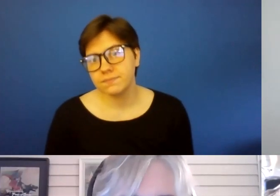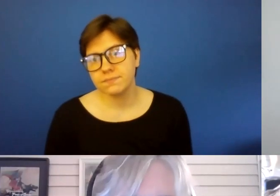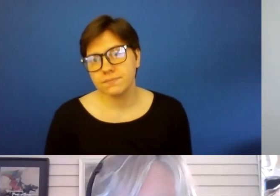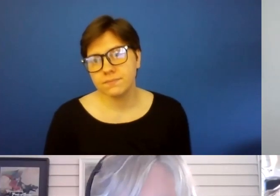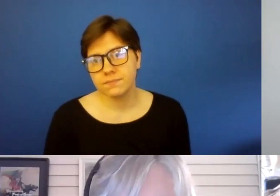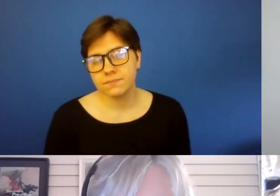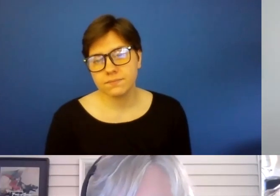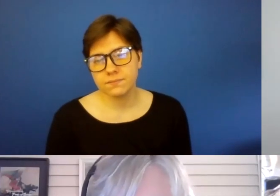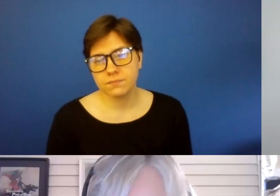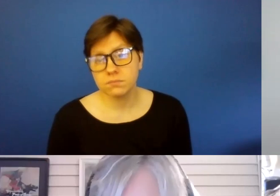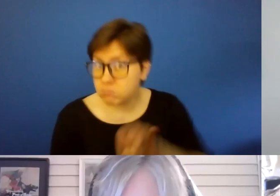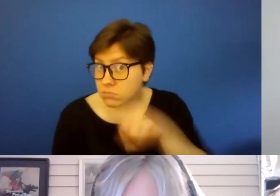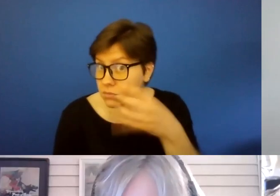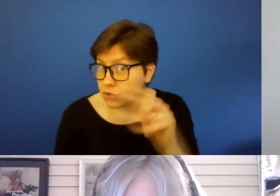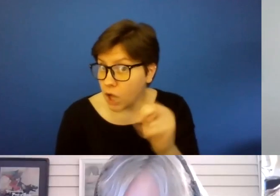John?